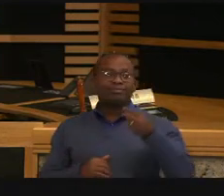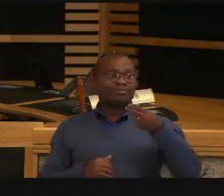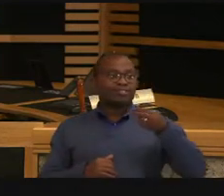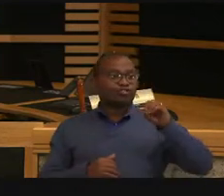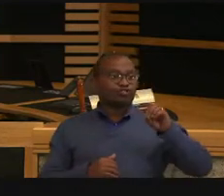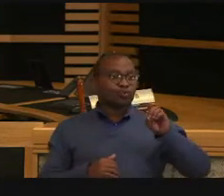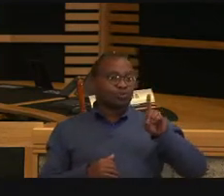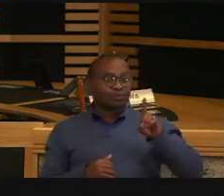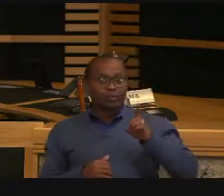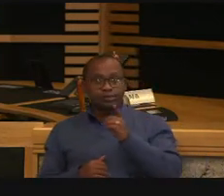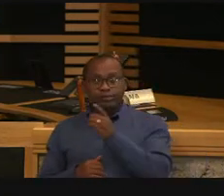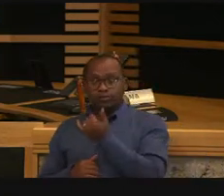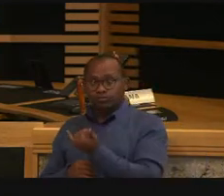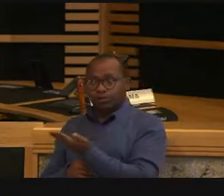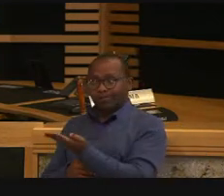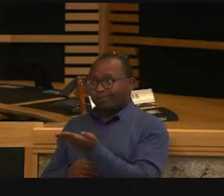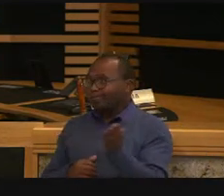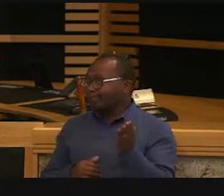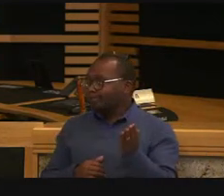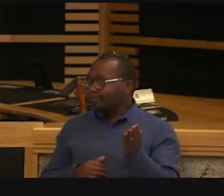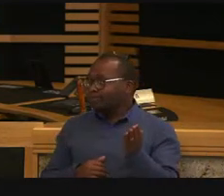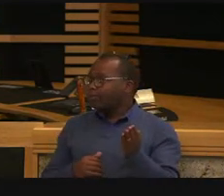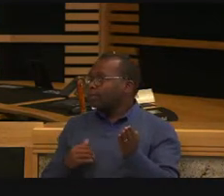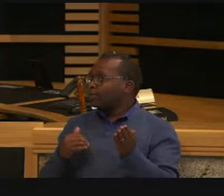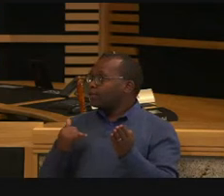Kumnandi namhlanje DG awedwanga,